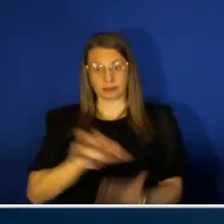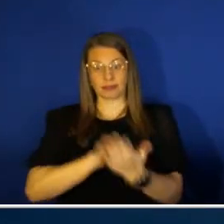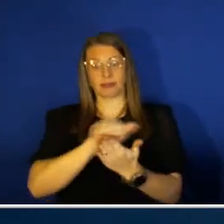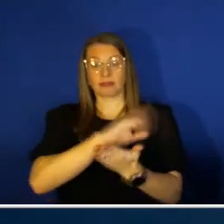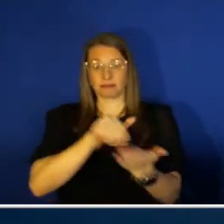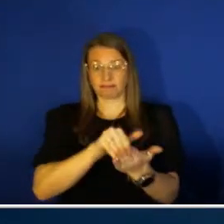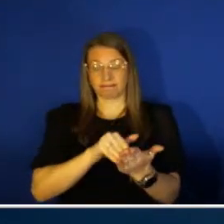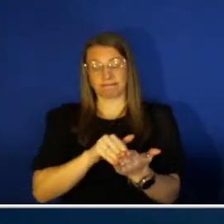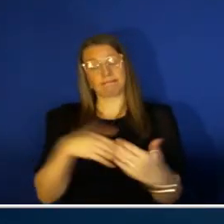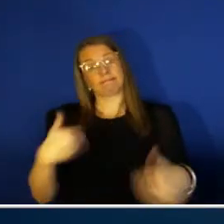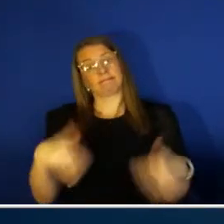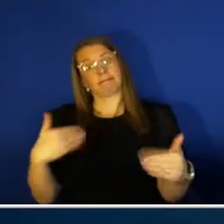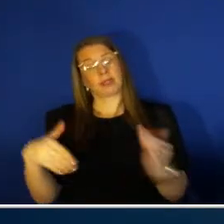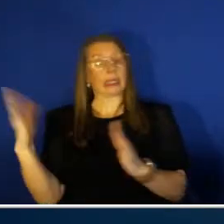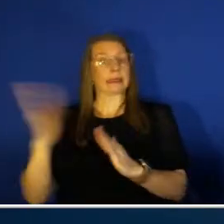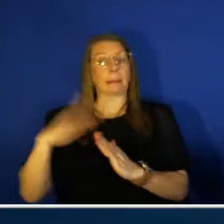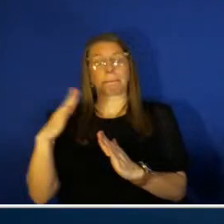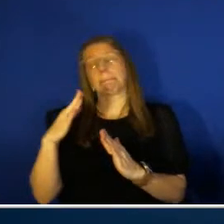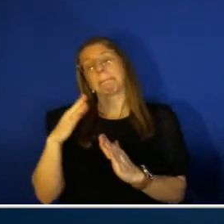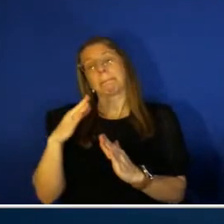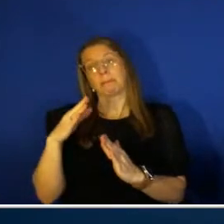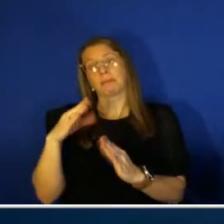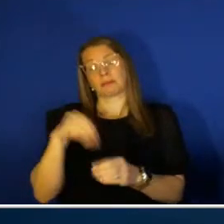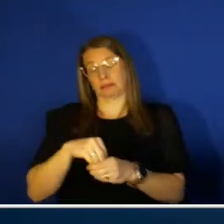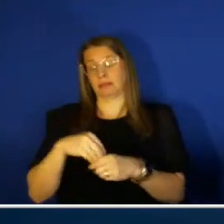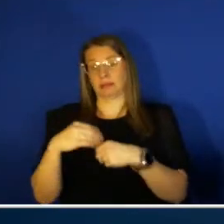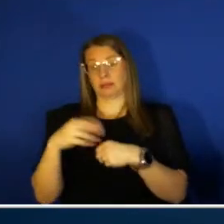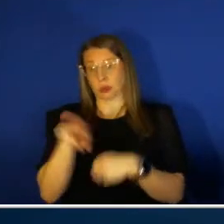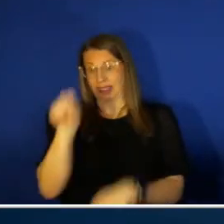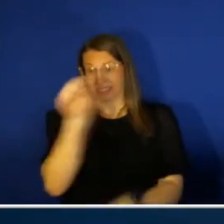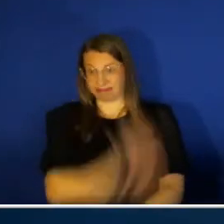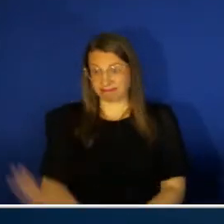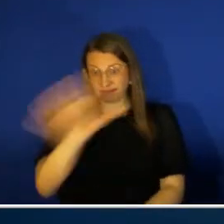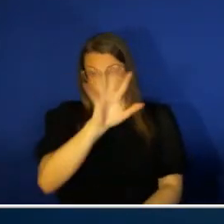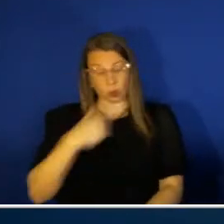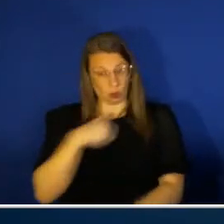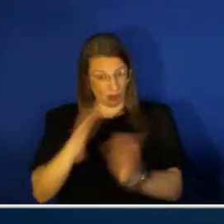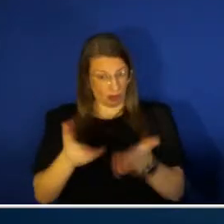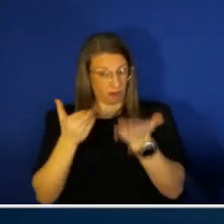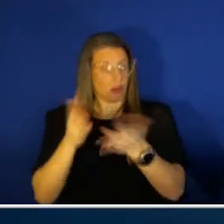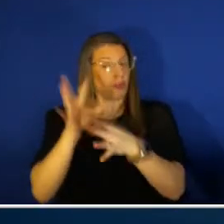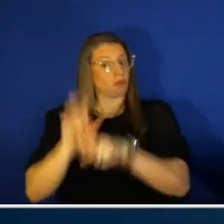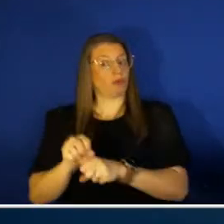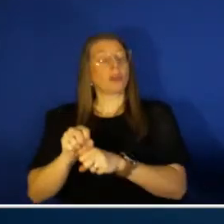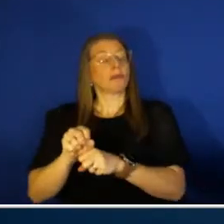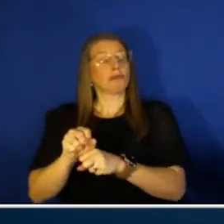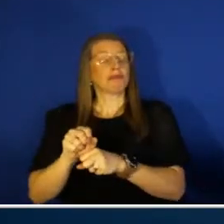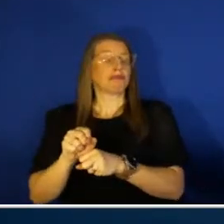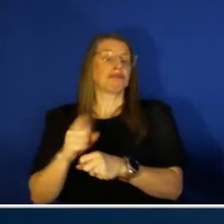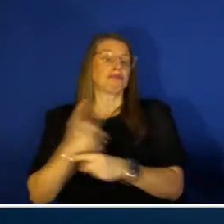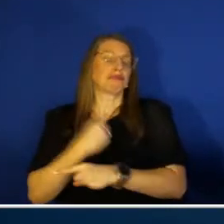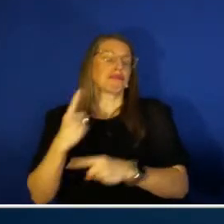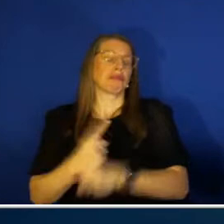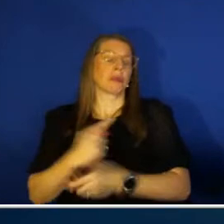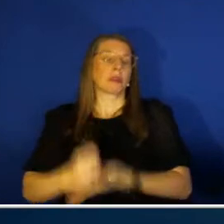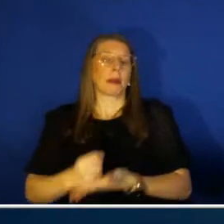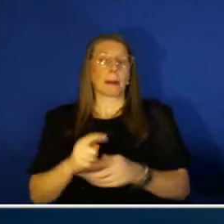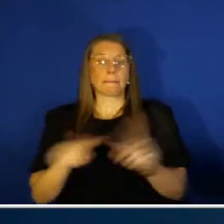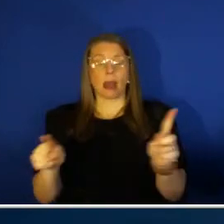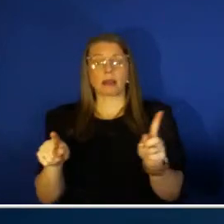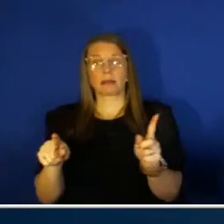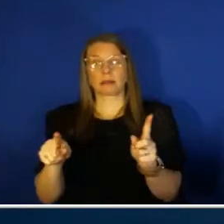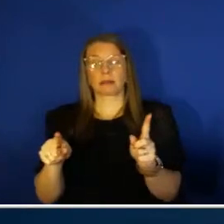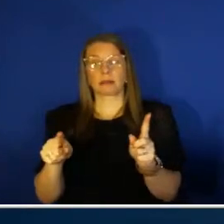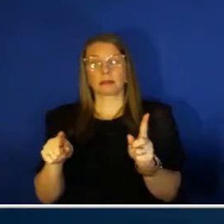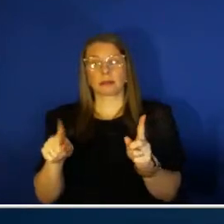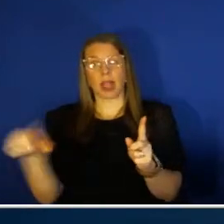academic cancer centers in the country, not only do we offer traditional treatments for cancer, but I think one of the options that we